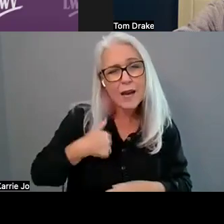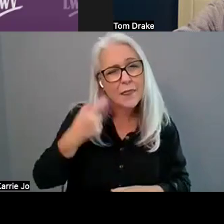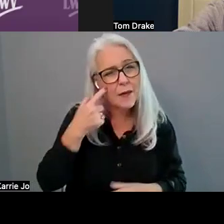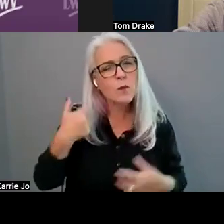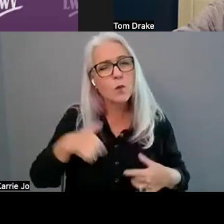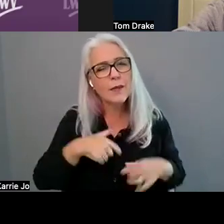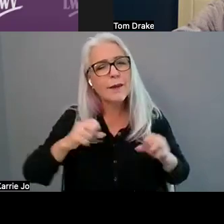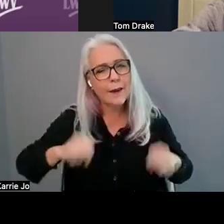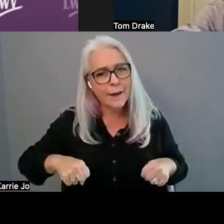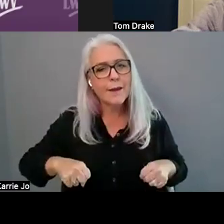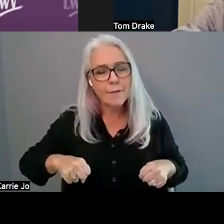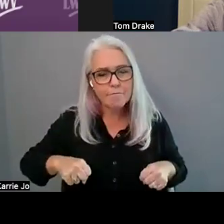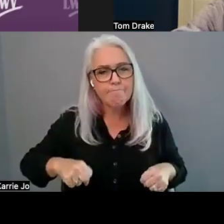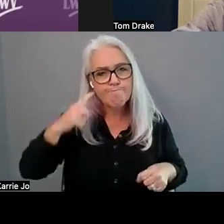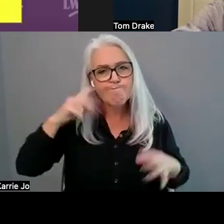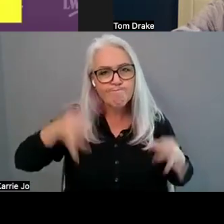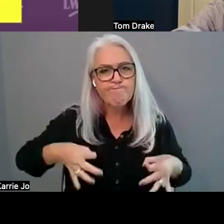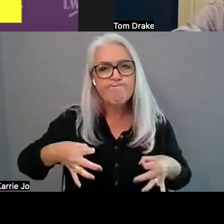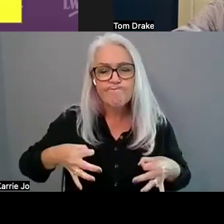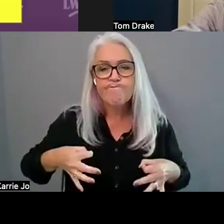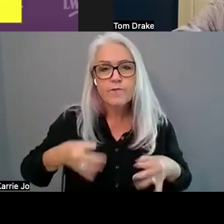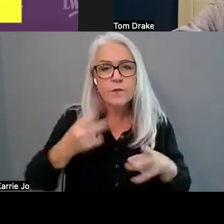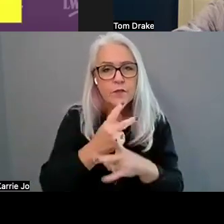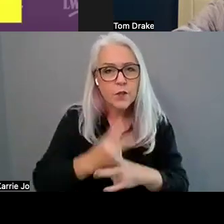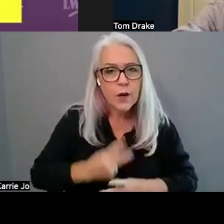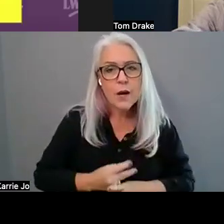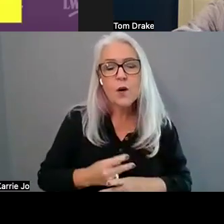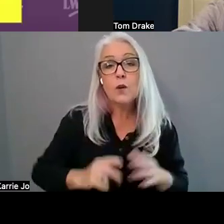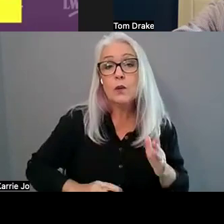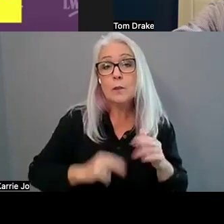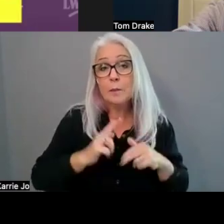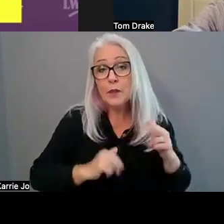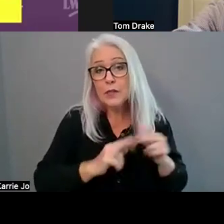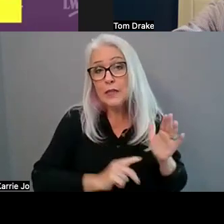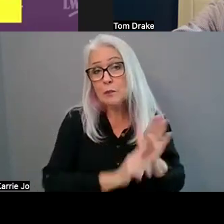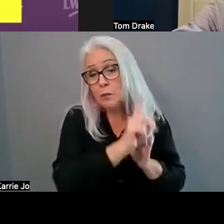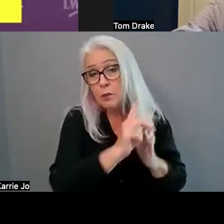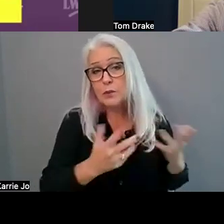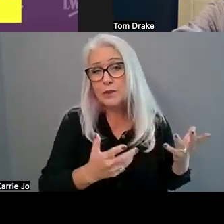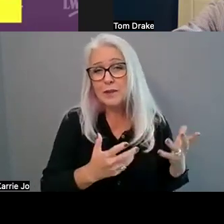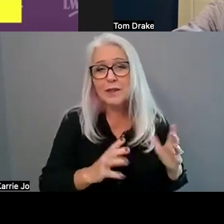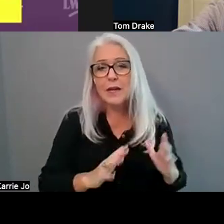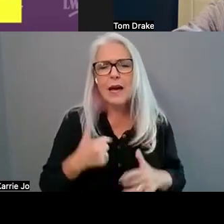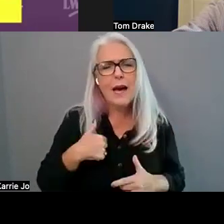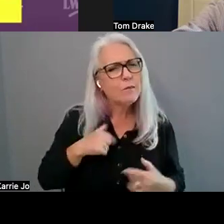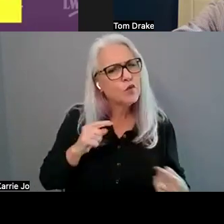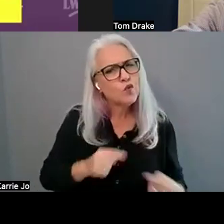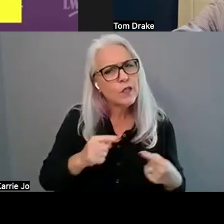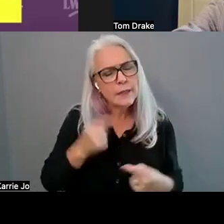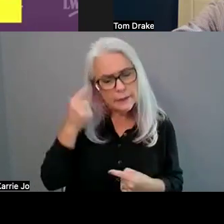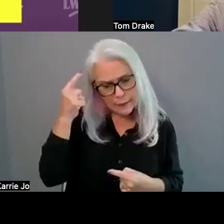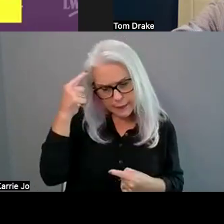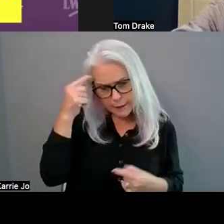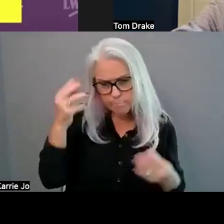keeping the buildings away, like where there are bluffs. I am struggling to think of which